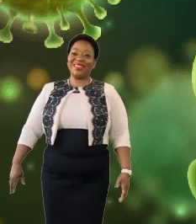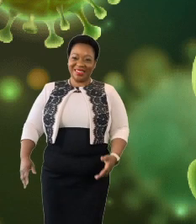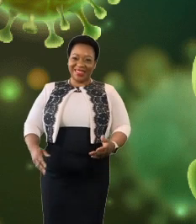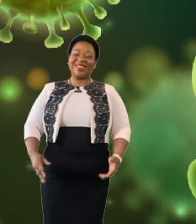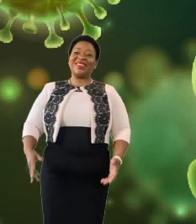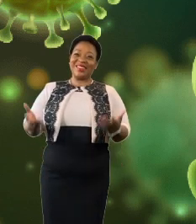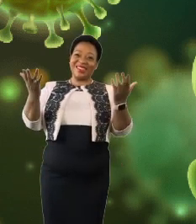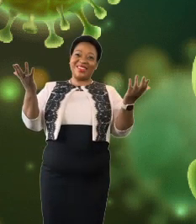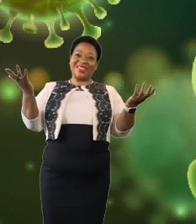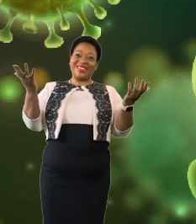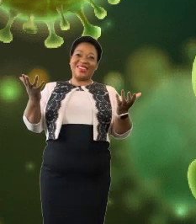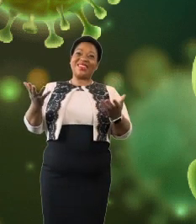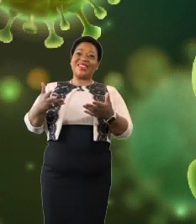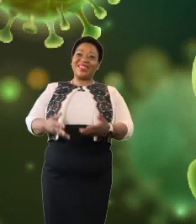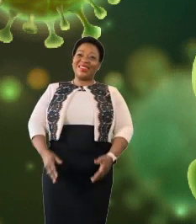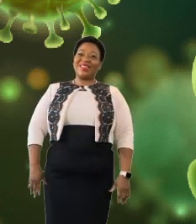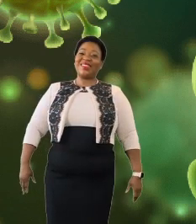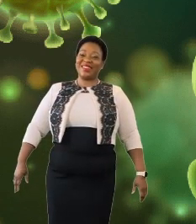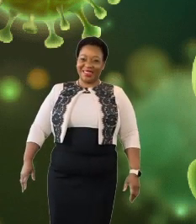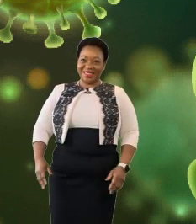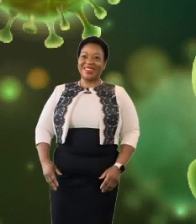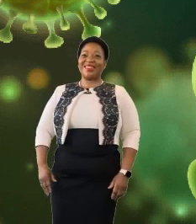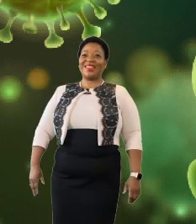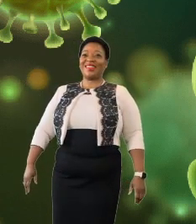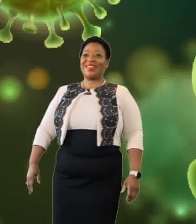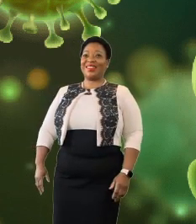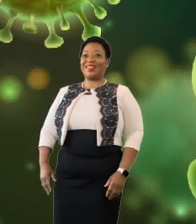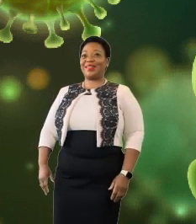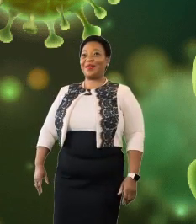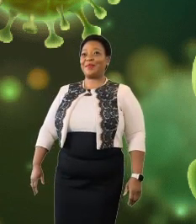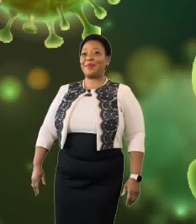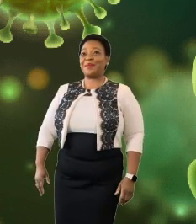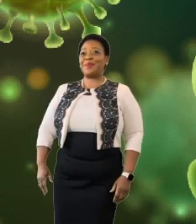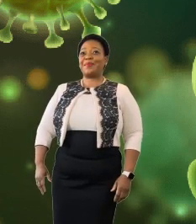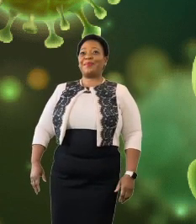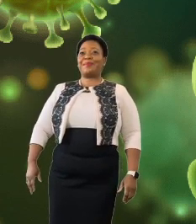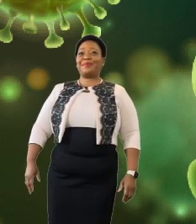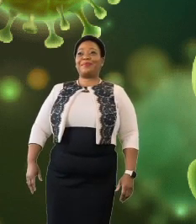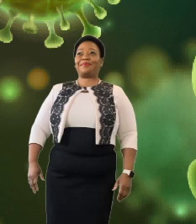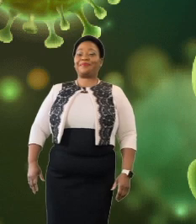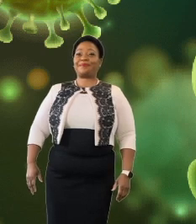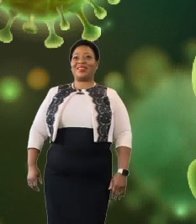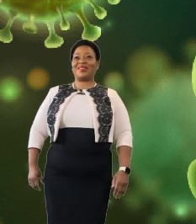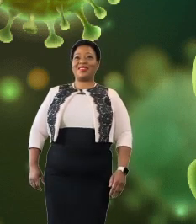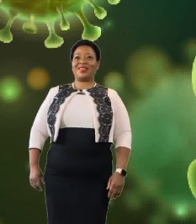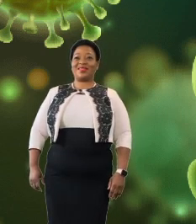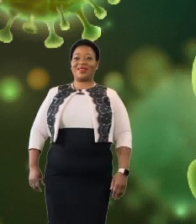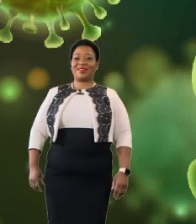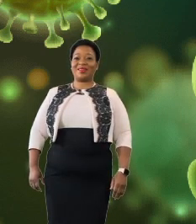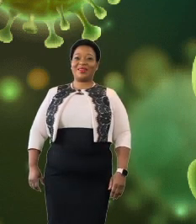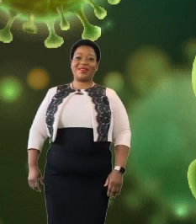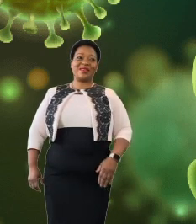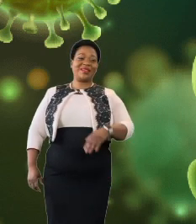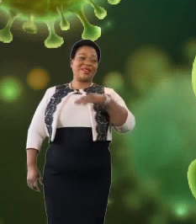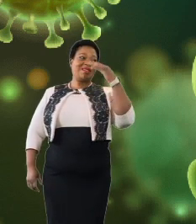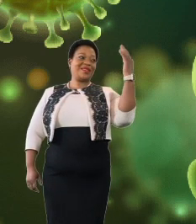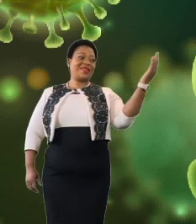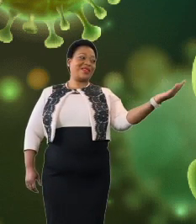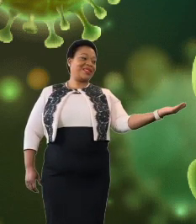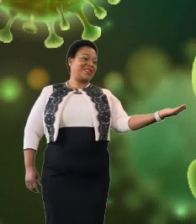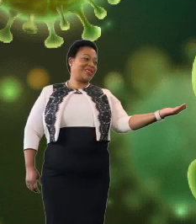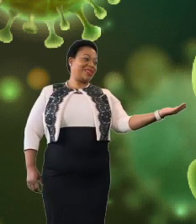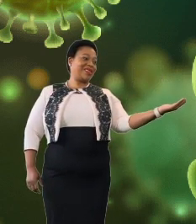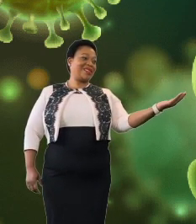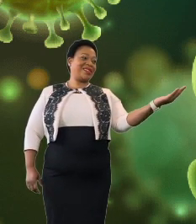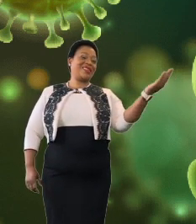then have no hesitation of escalating it to the MEC, so that we can take this matter up at